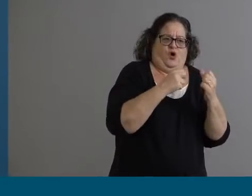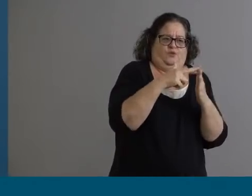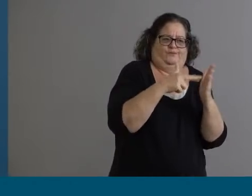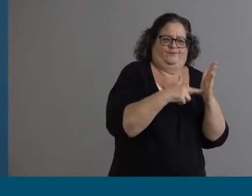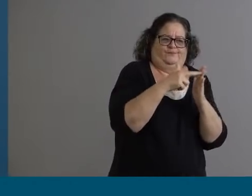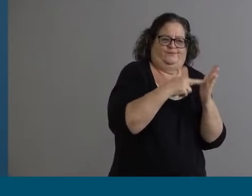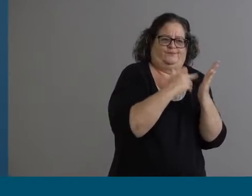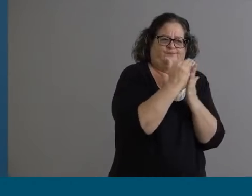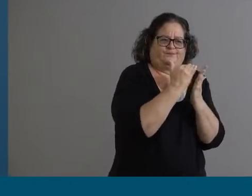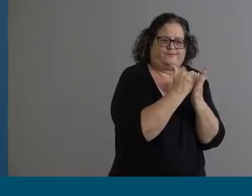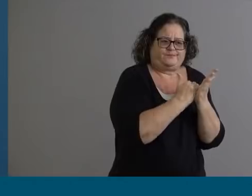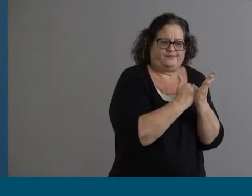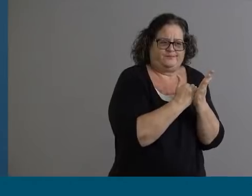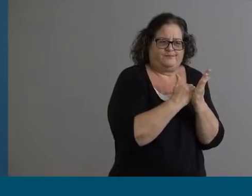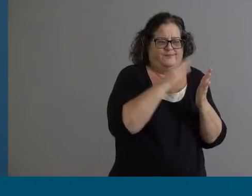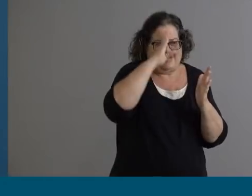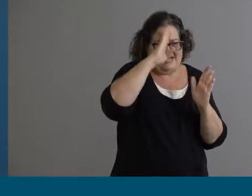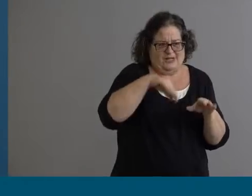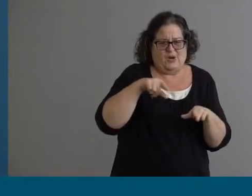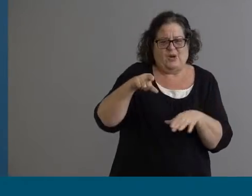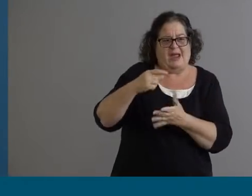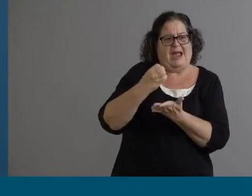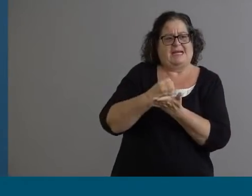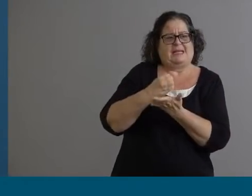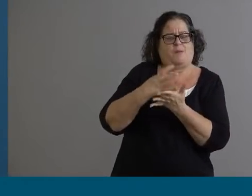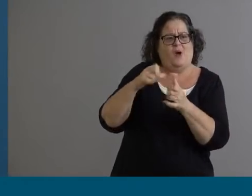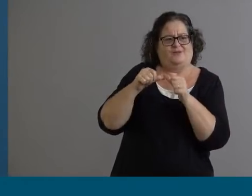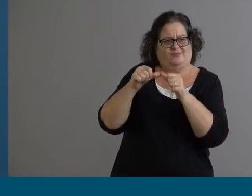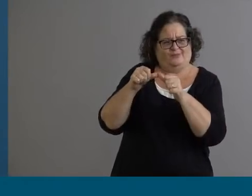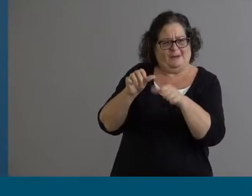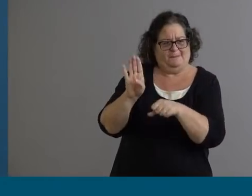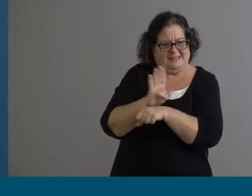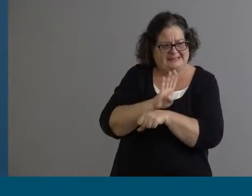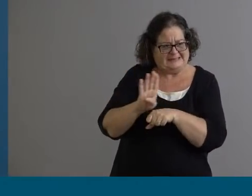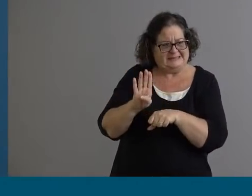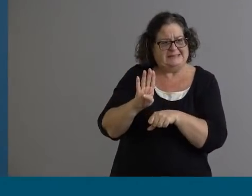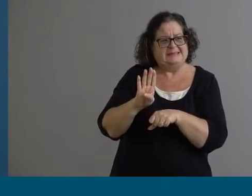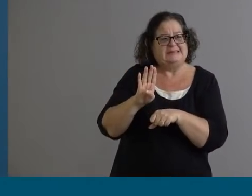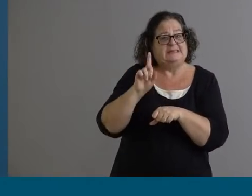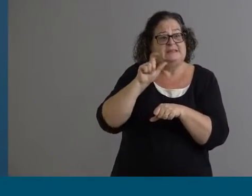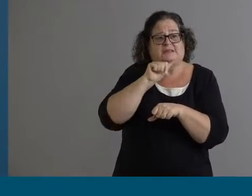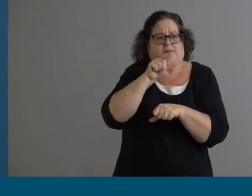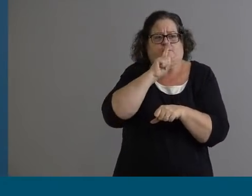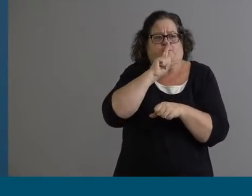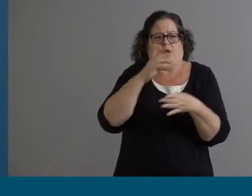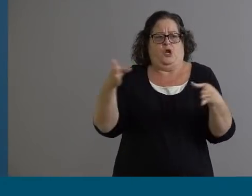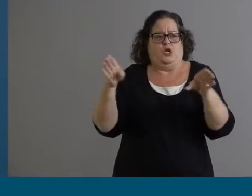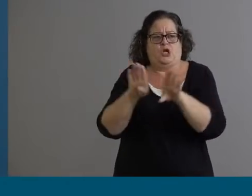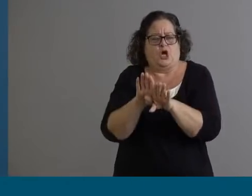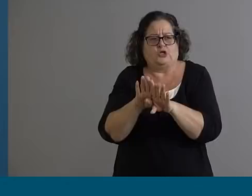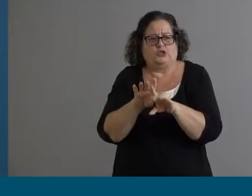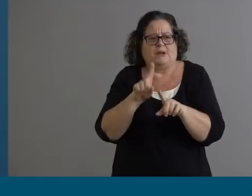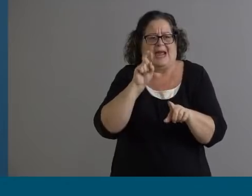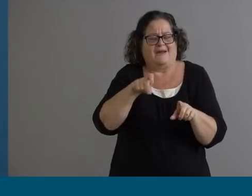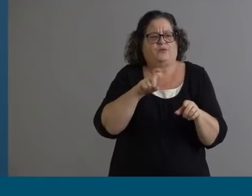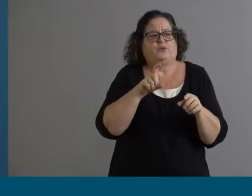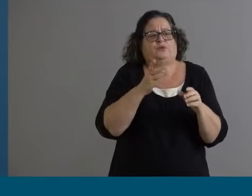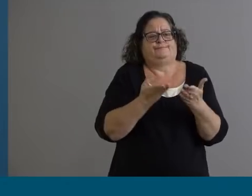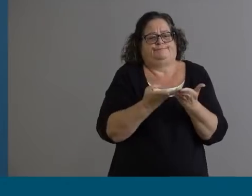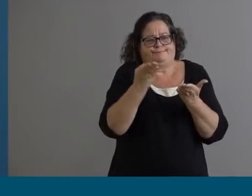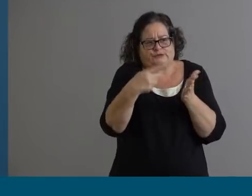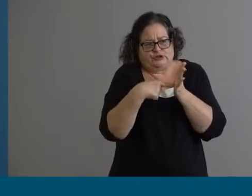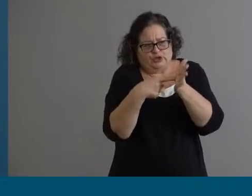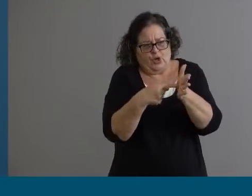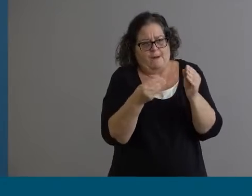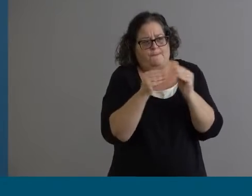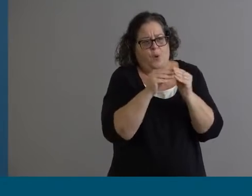to operate, we will be more prescriptive in our guidance